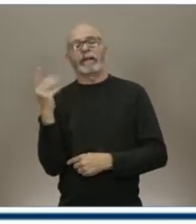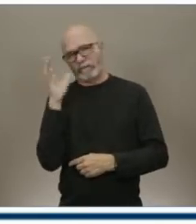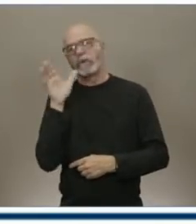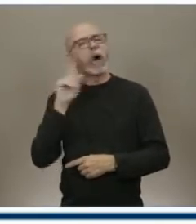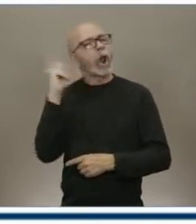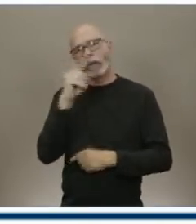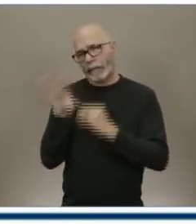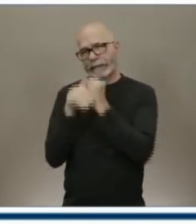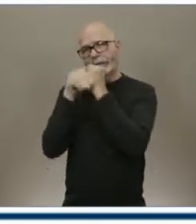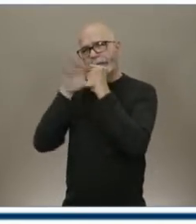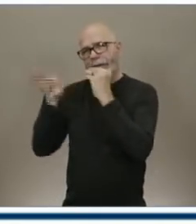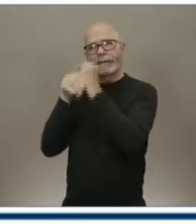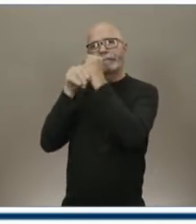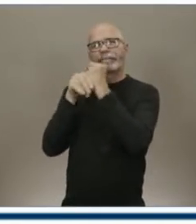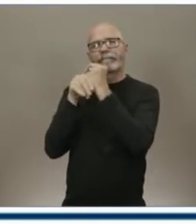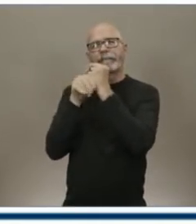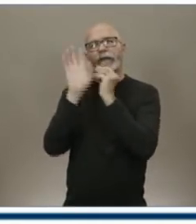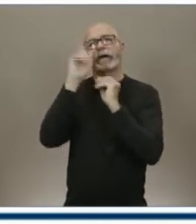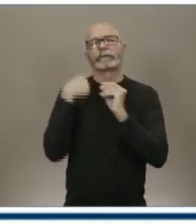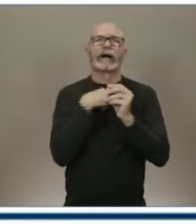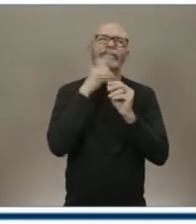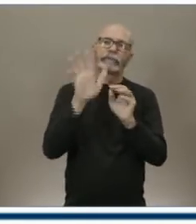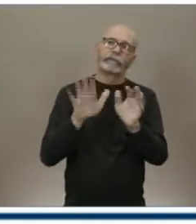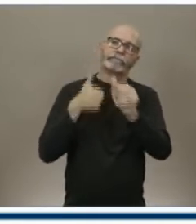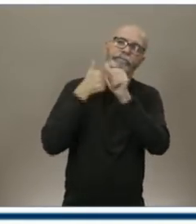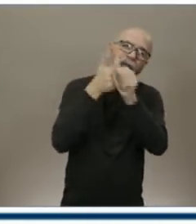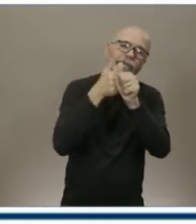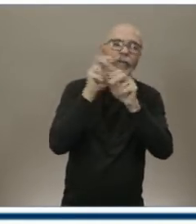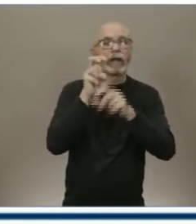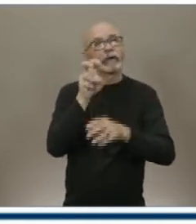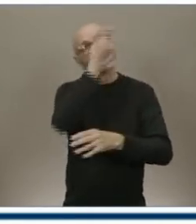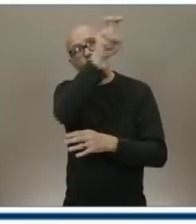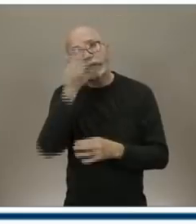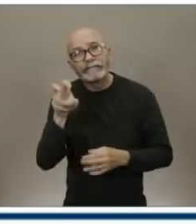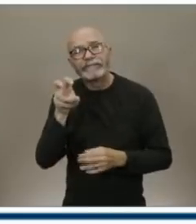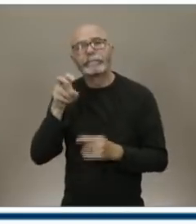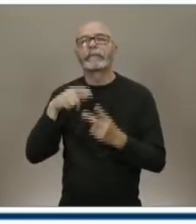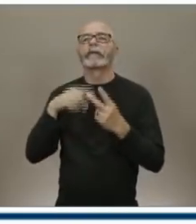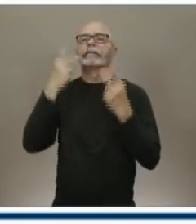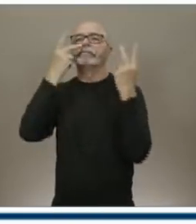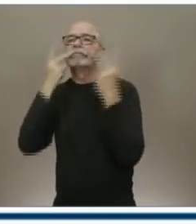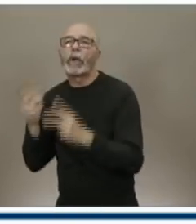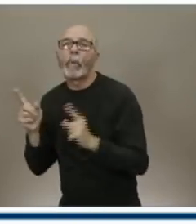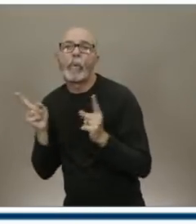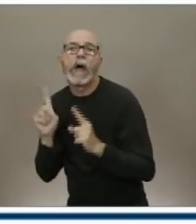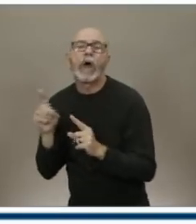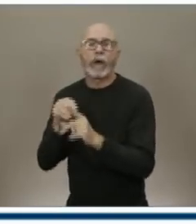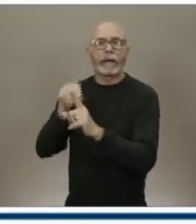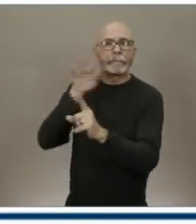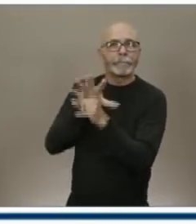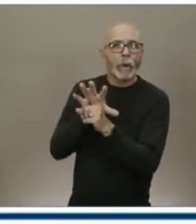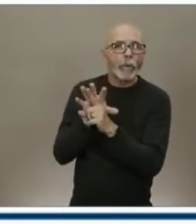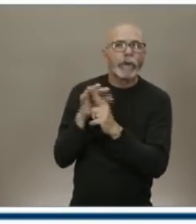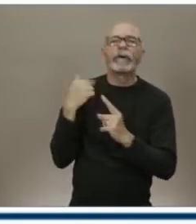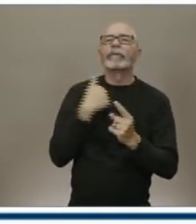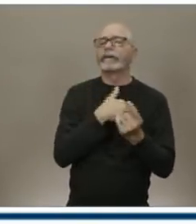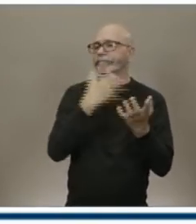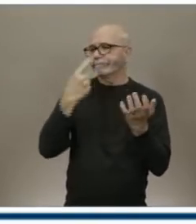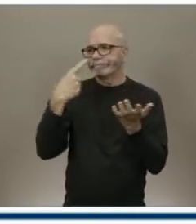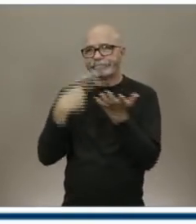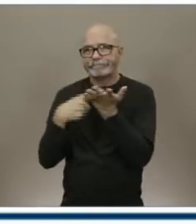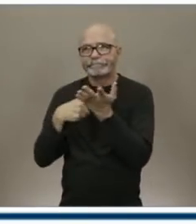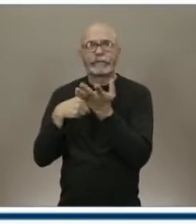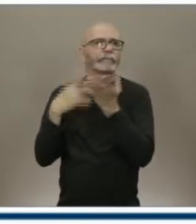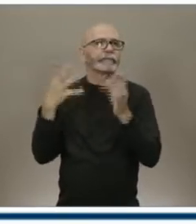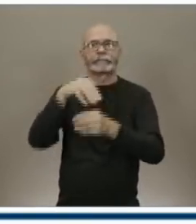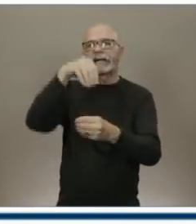whatever we can say, attribute what we know about potential exposures. But we try to talk about that in aggregate. So we talk about,